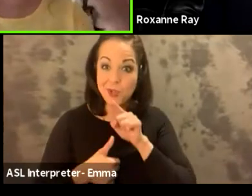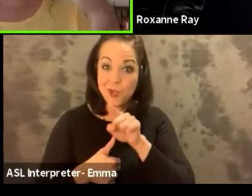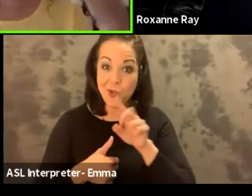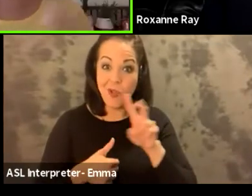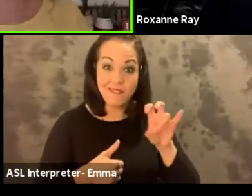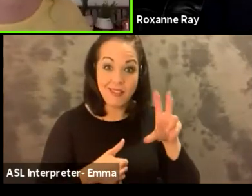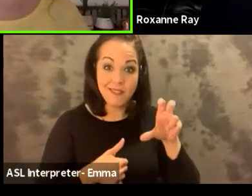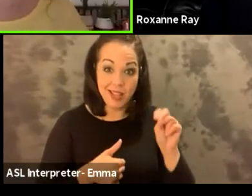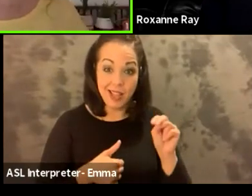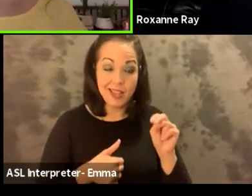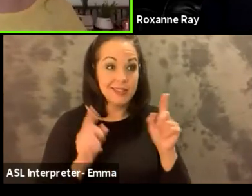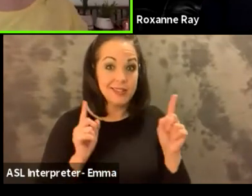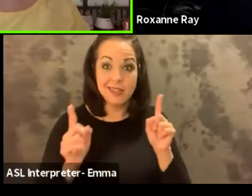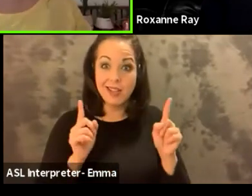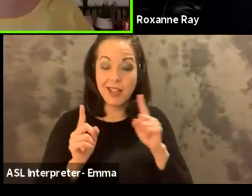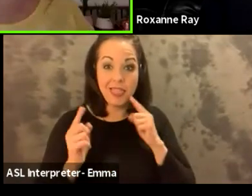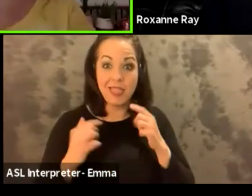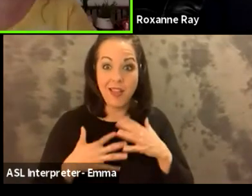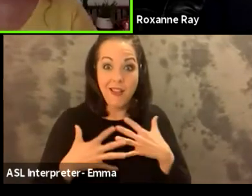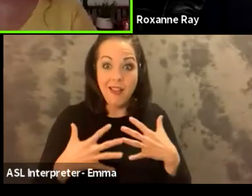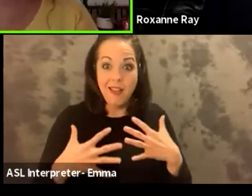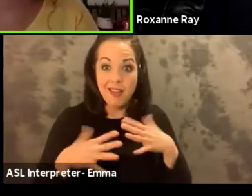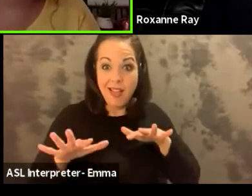Vivian, the vibes will be heavy.